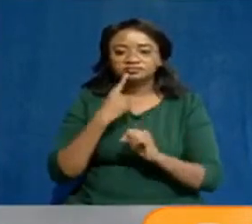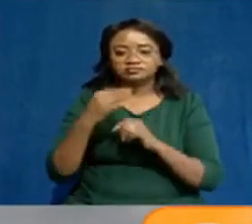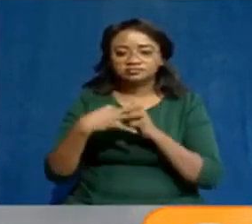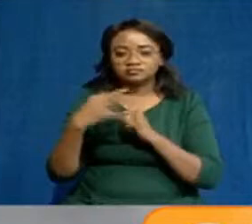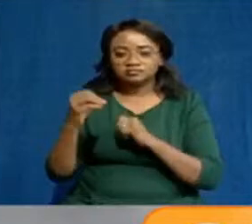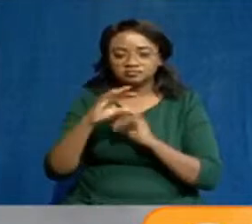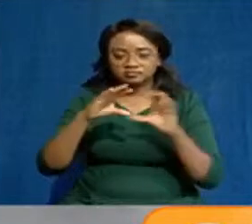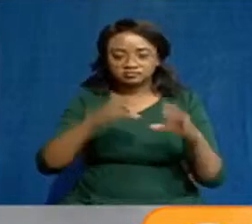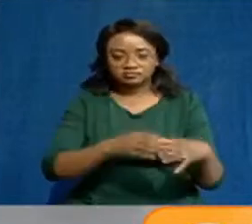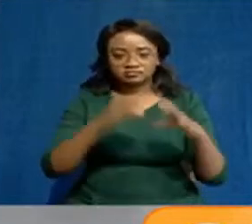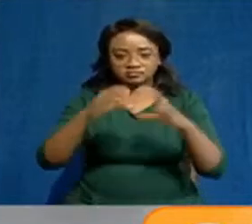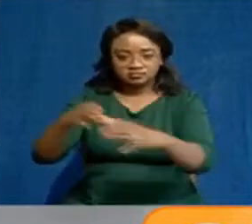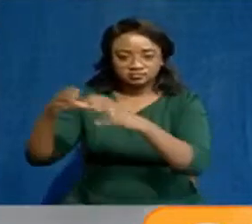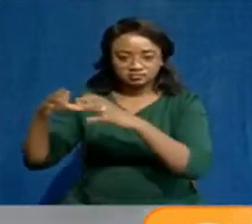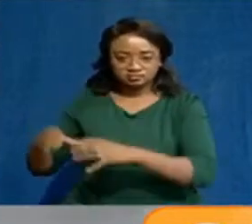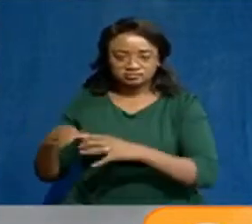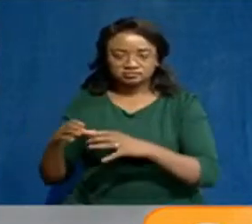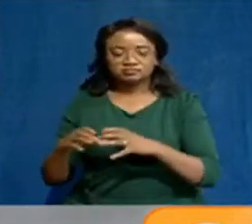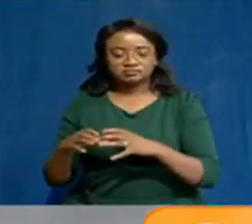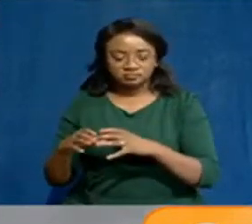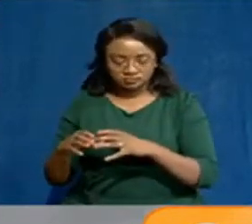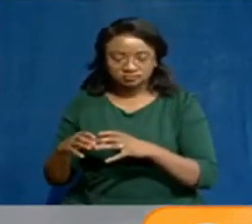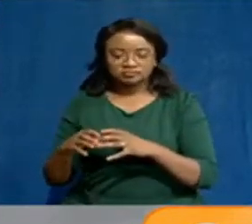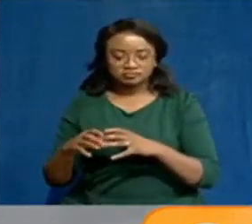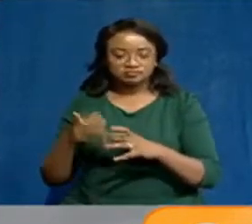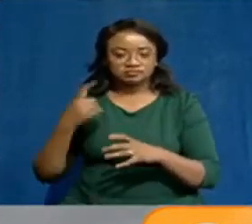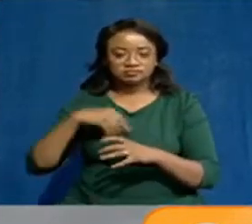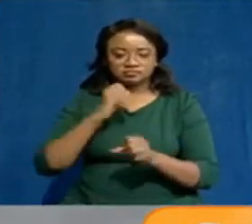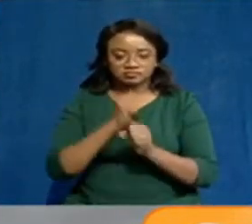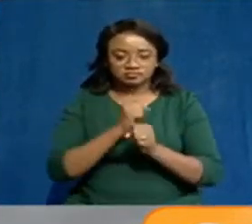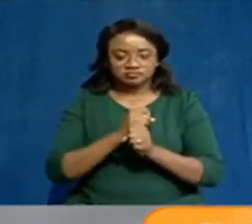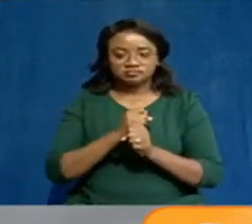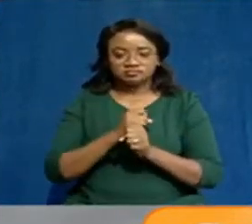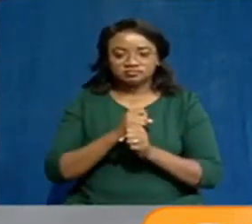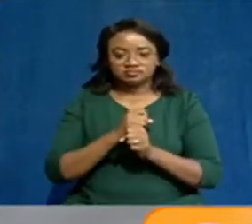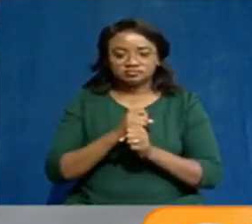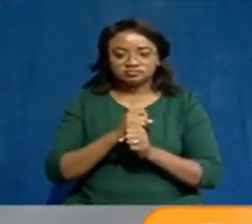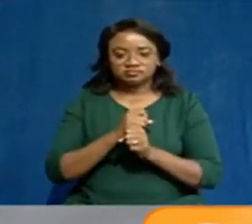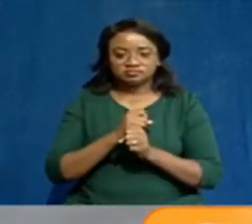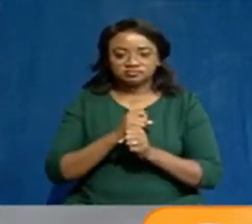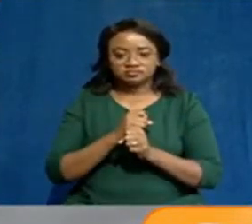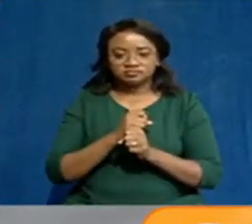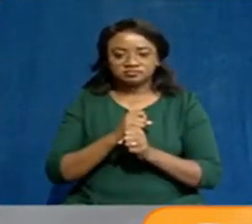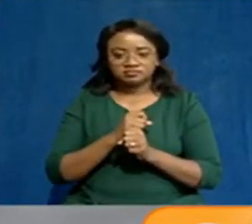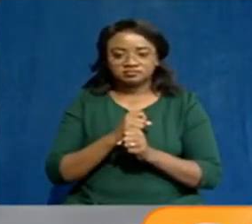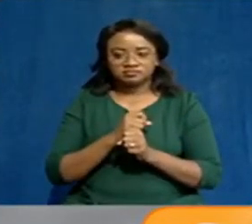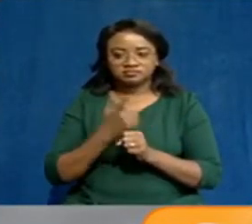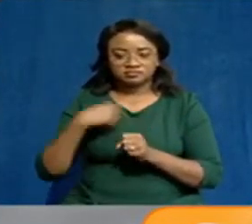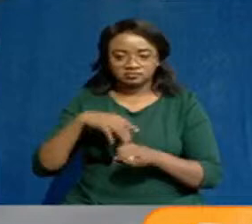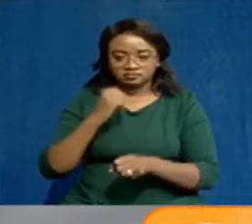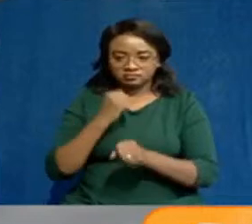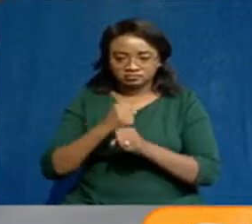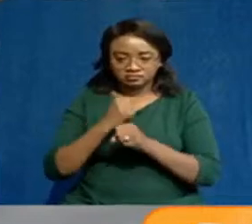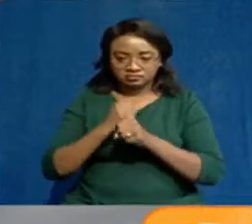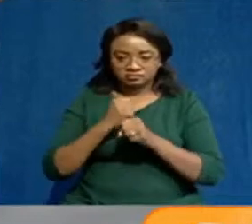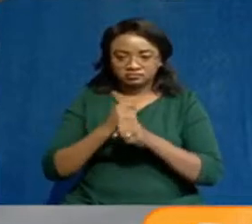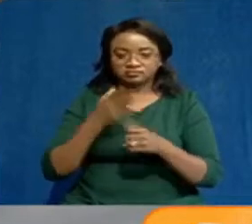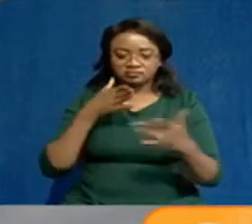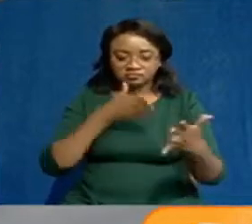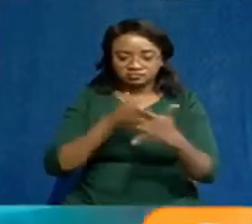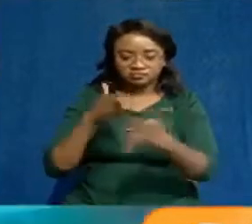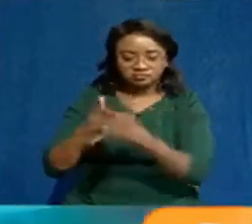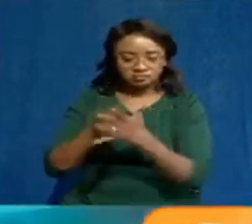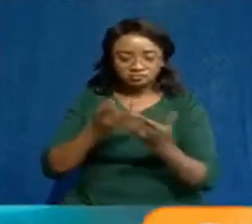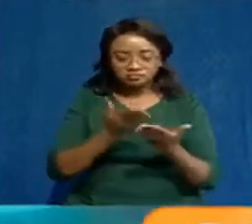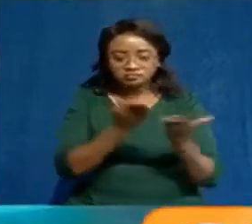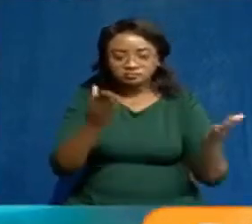companies. 180 companies have been punished by NEMA because their waste, in their EPR. Yes, because their waste was